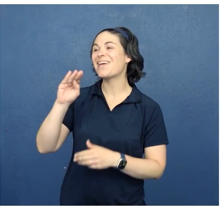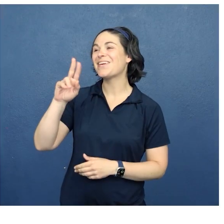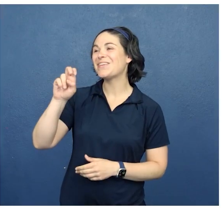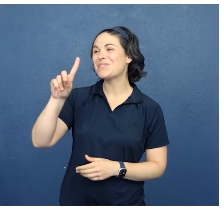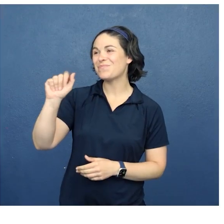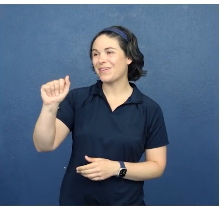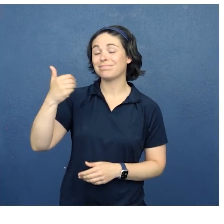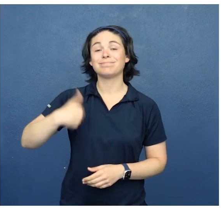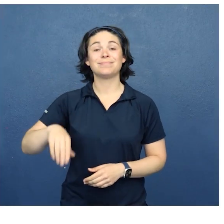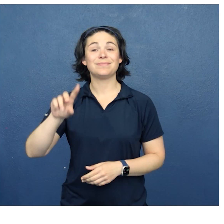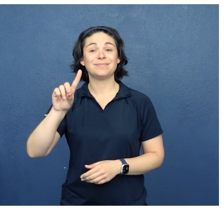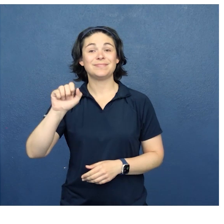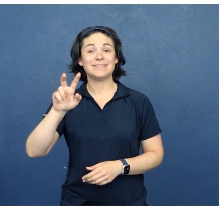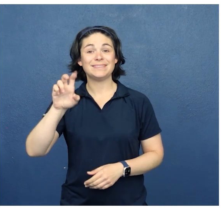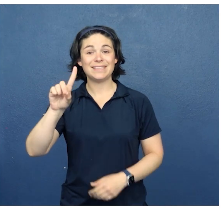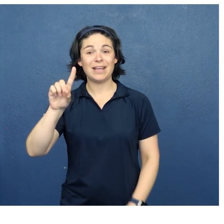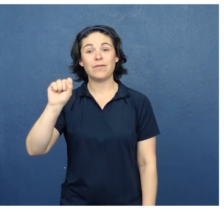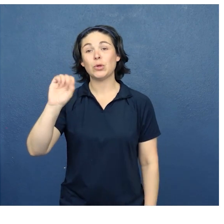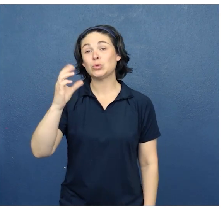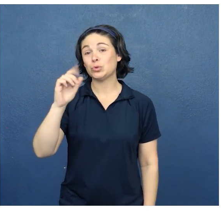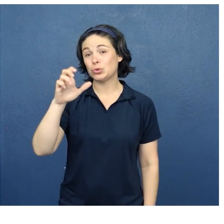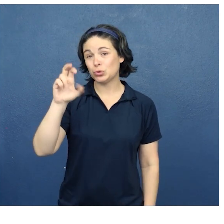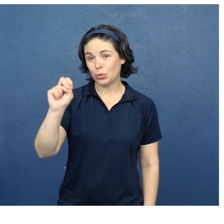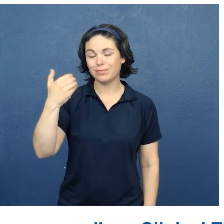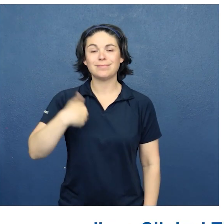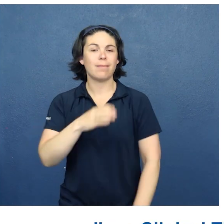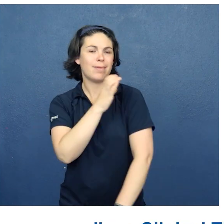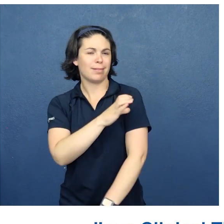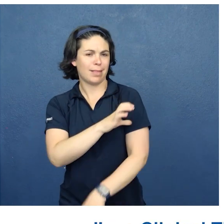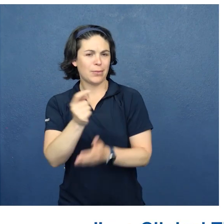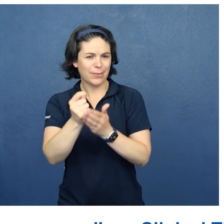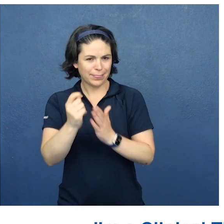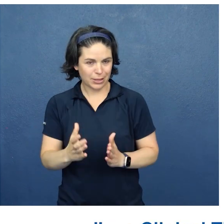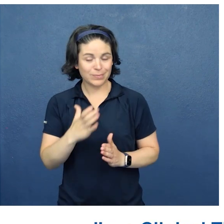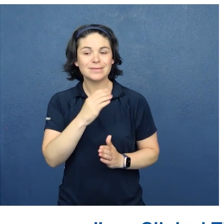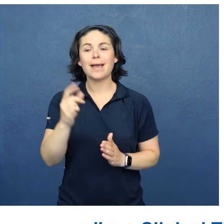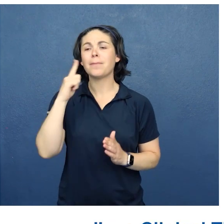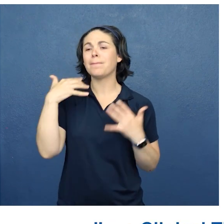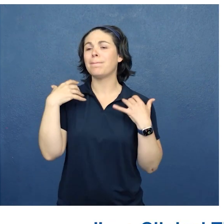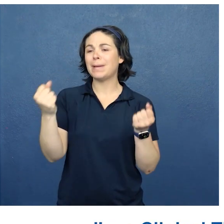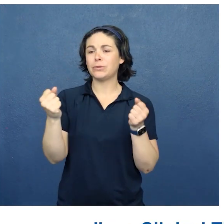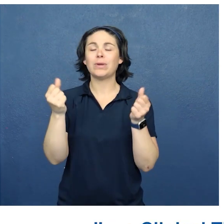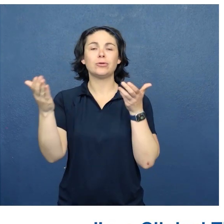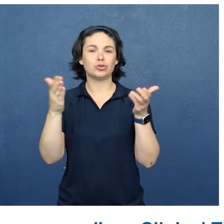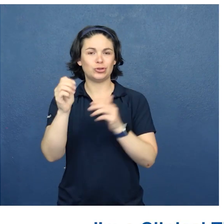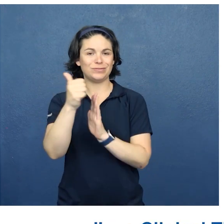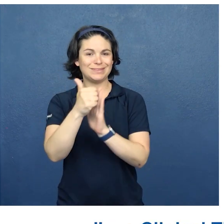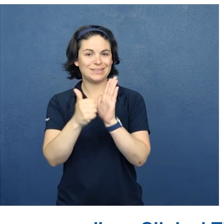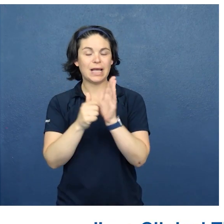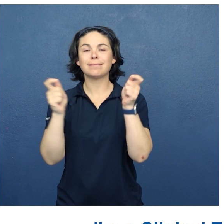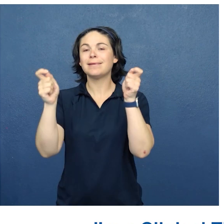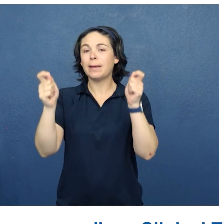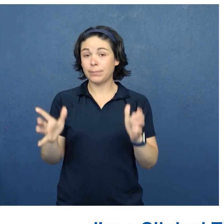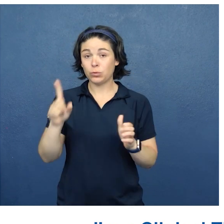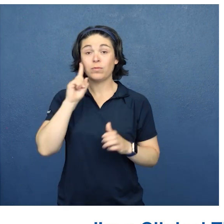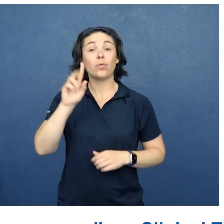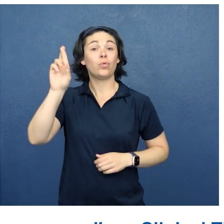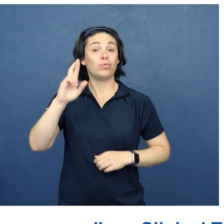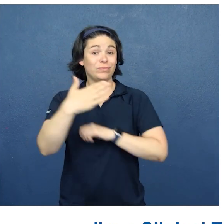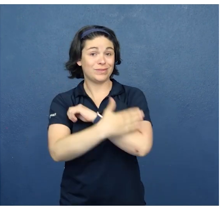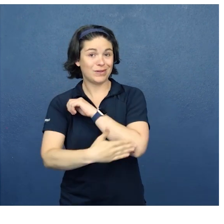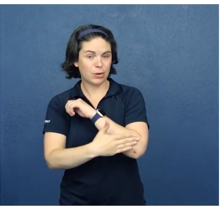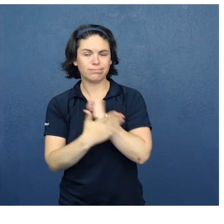Thank you, Brenda. My name is David Scholin. I'm a clinical therapist and the Mental Health Services Act Administrator for Riverside